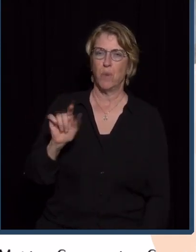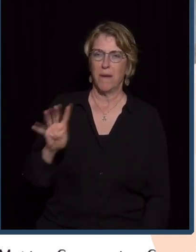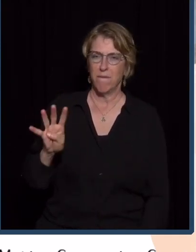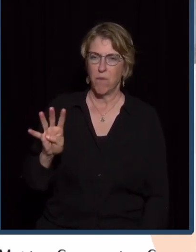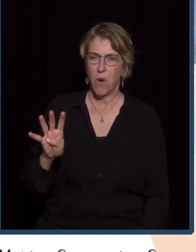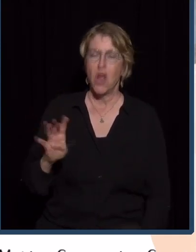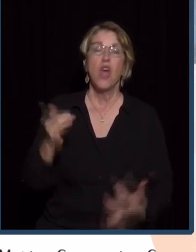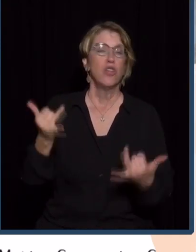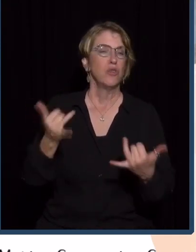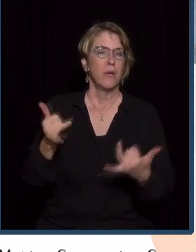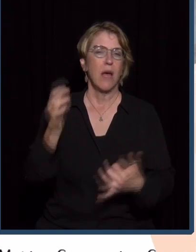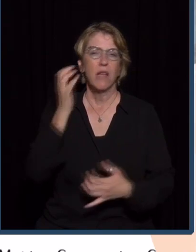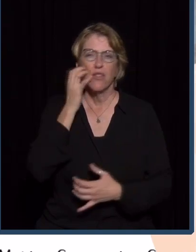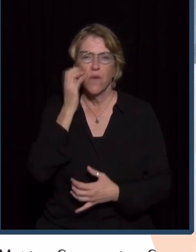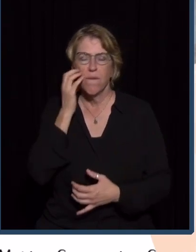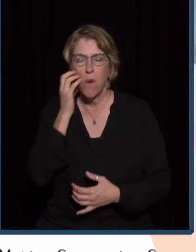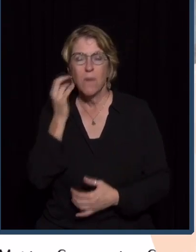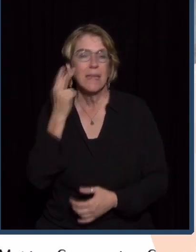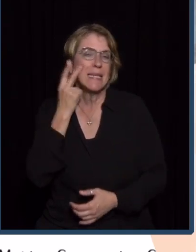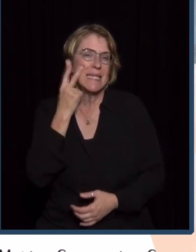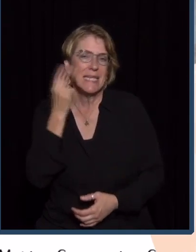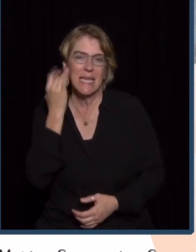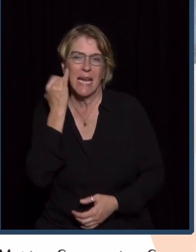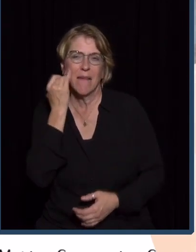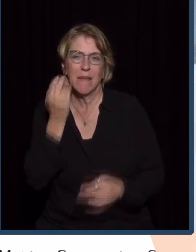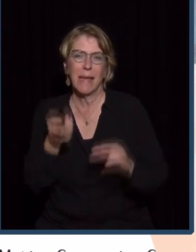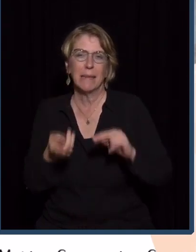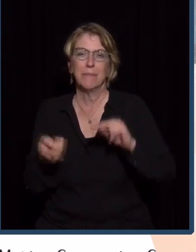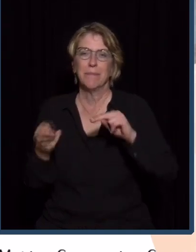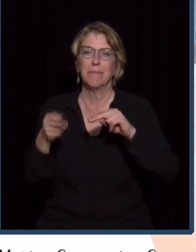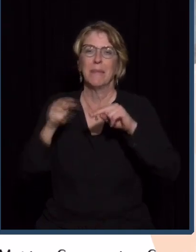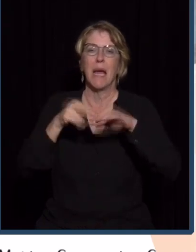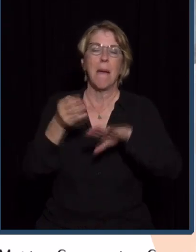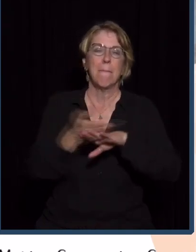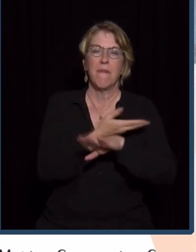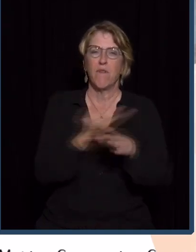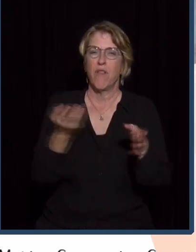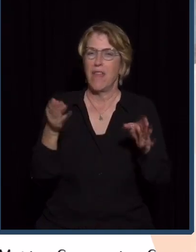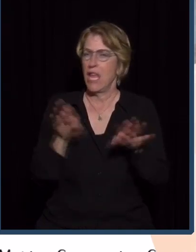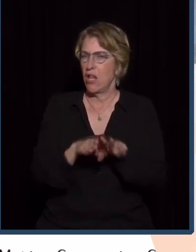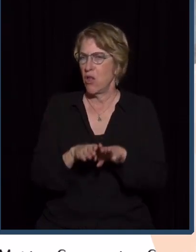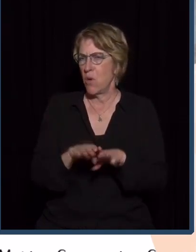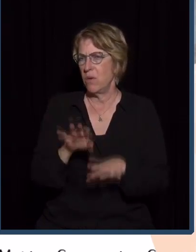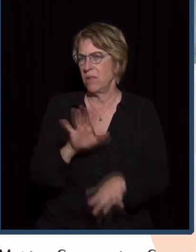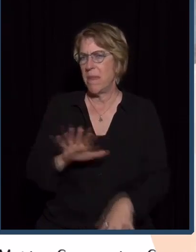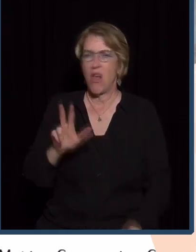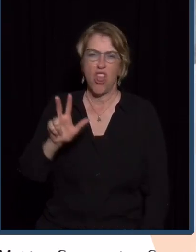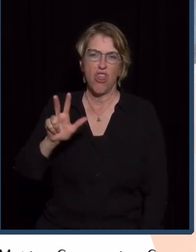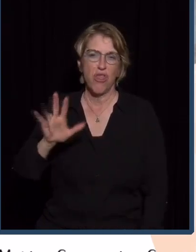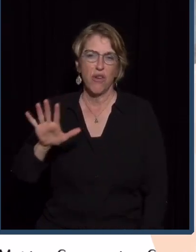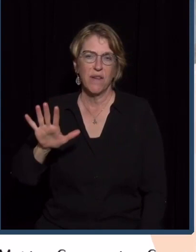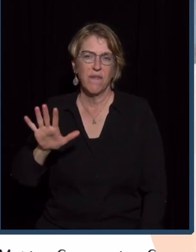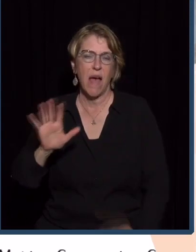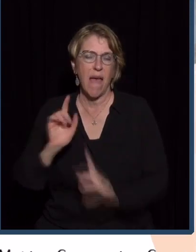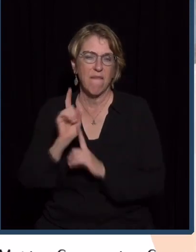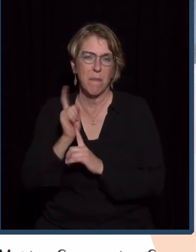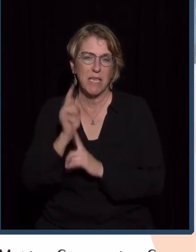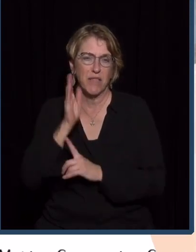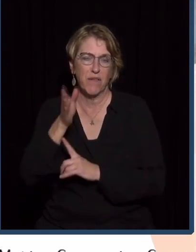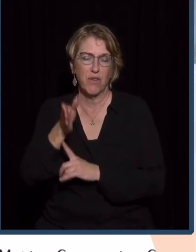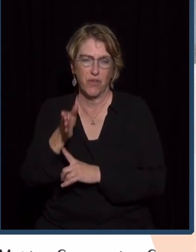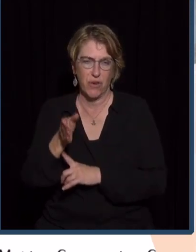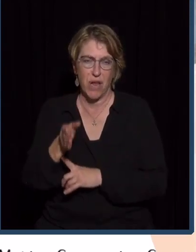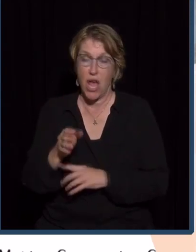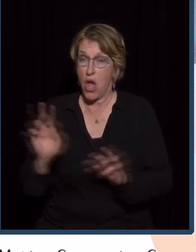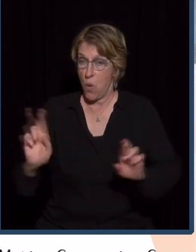phones out and let's see how high we can get these items before they close in about 35 minutes. Let me see how fast we can